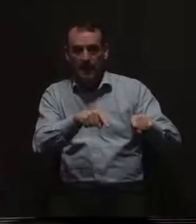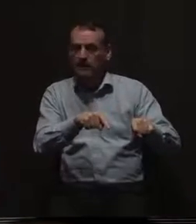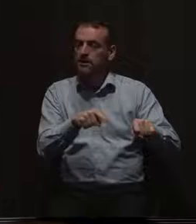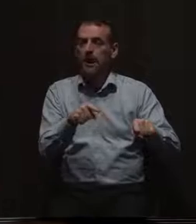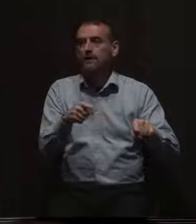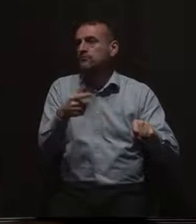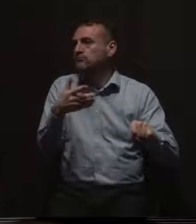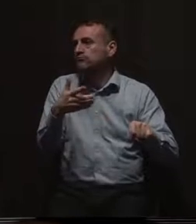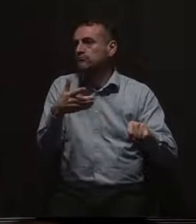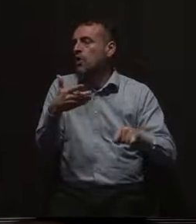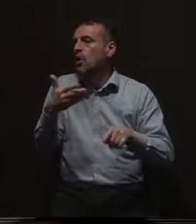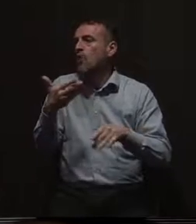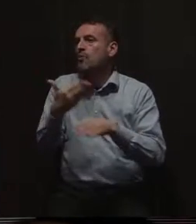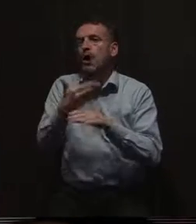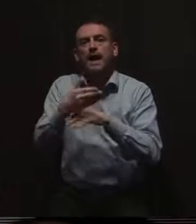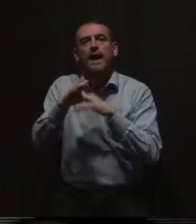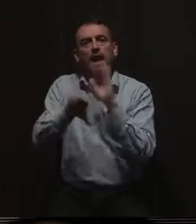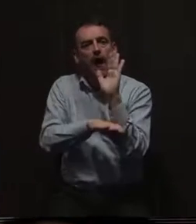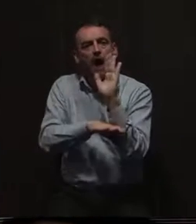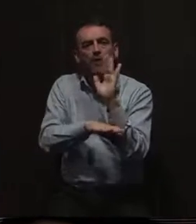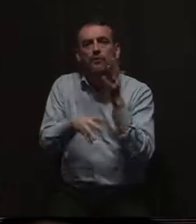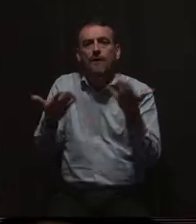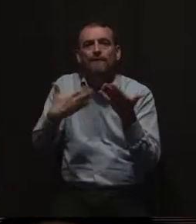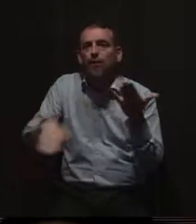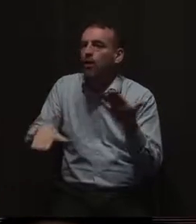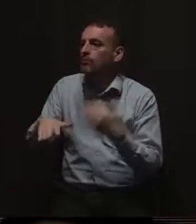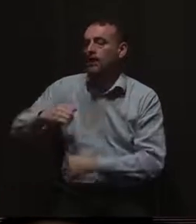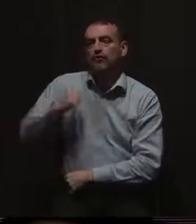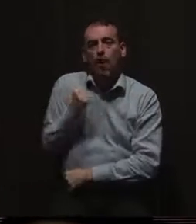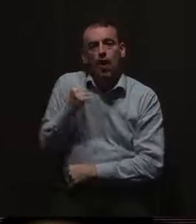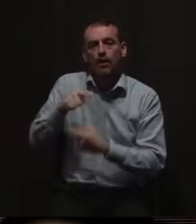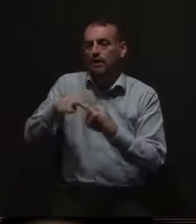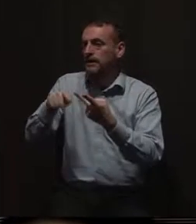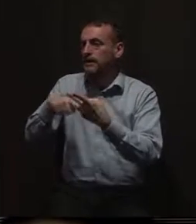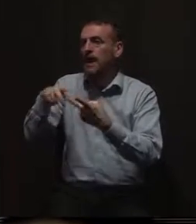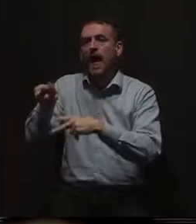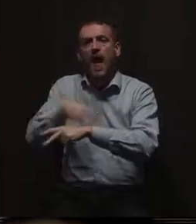Wales, Ireland, send them to the colonies to die there. Wonderful.